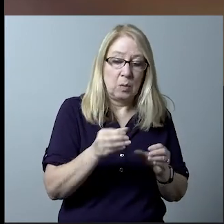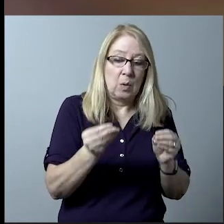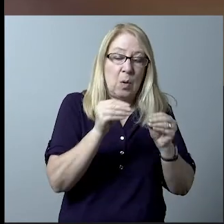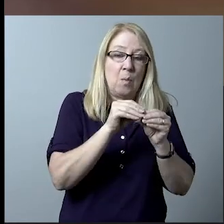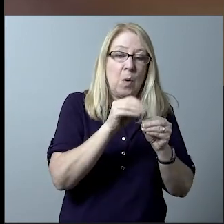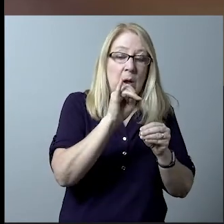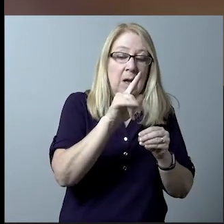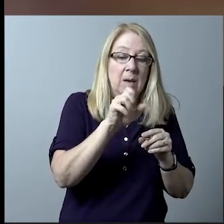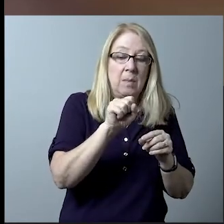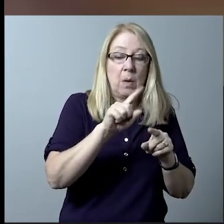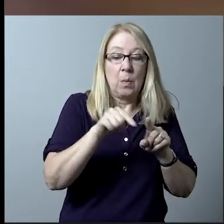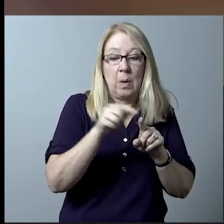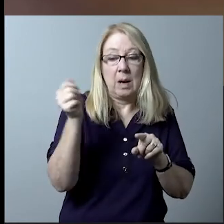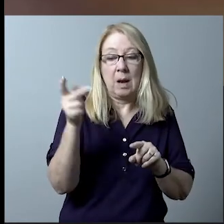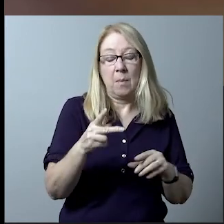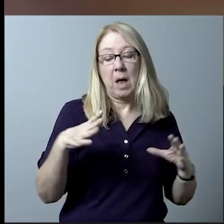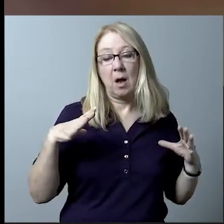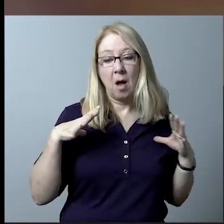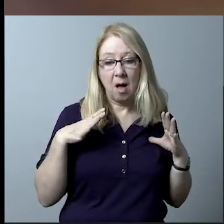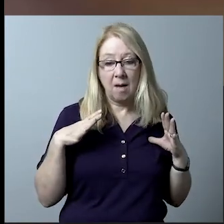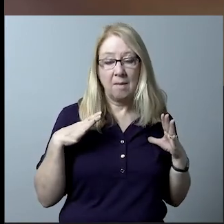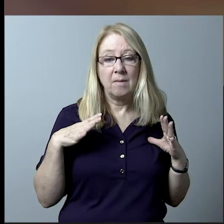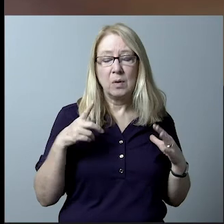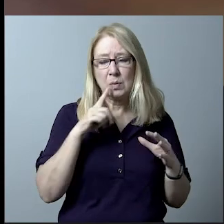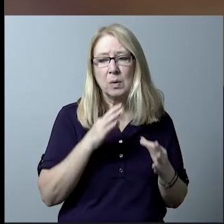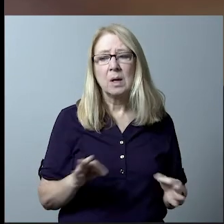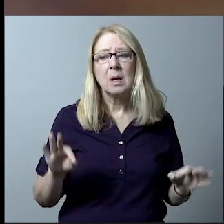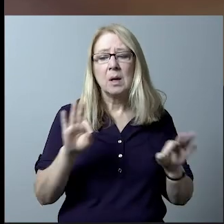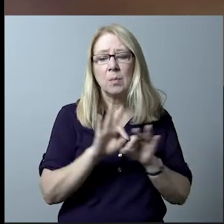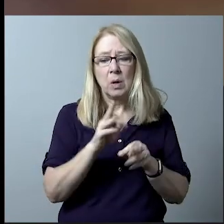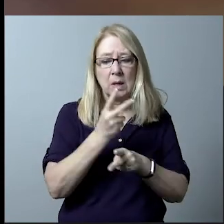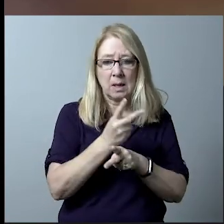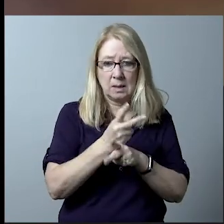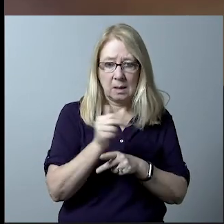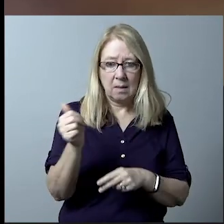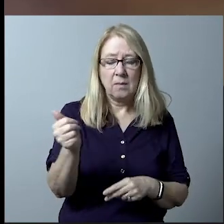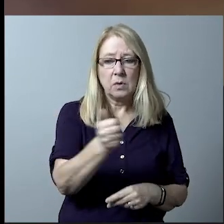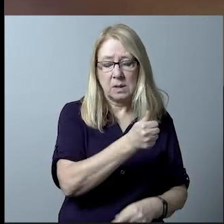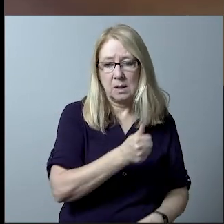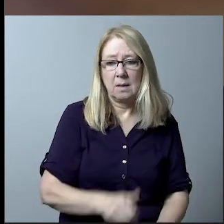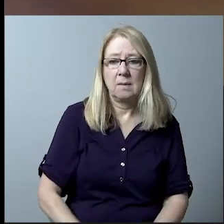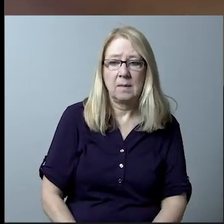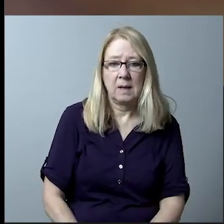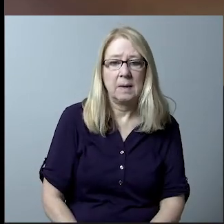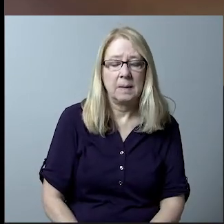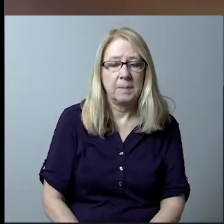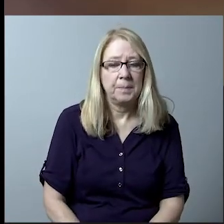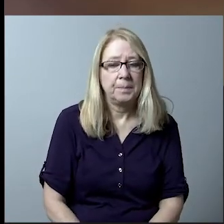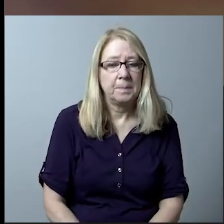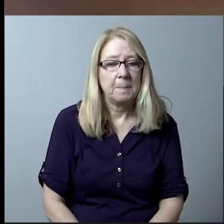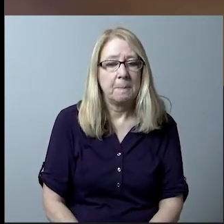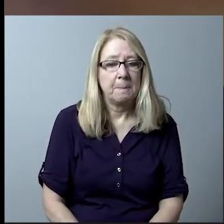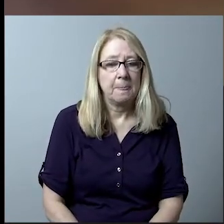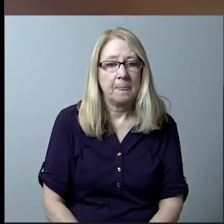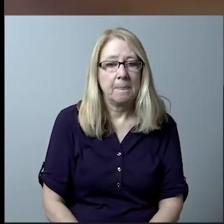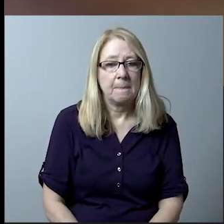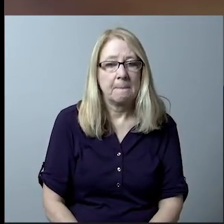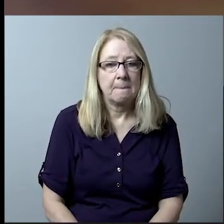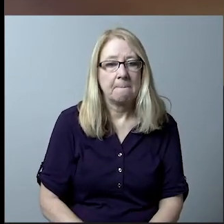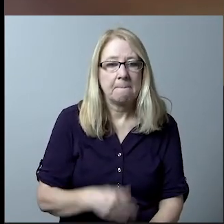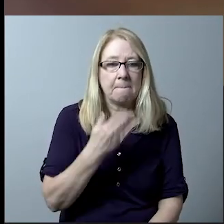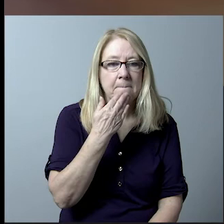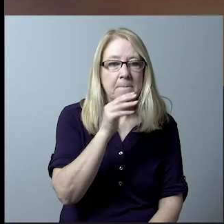means doing a few more emails the day you come back from your time off. It's really important that you take care of yourself.